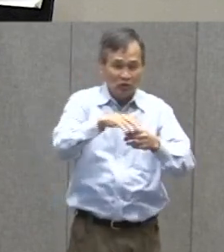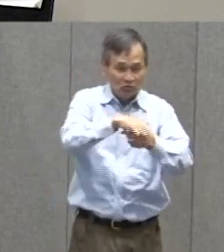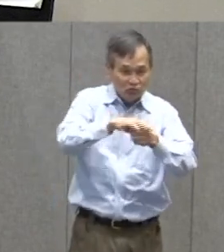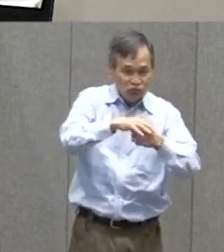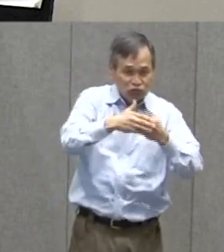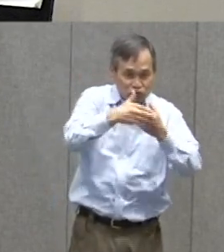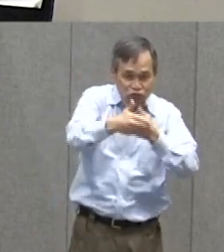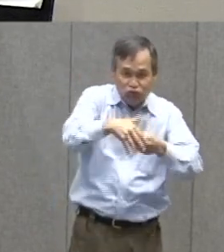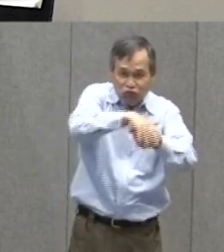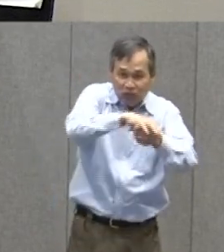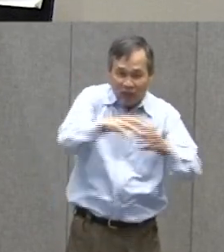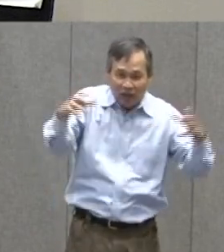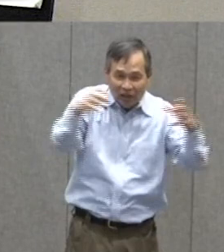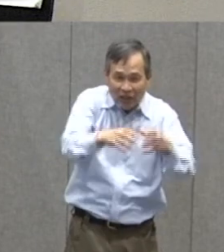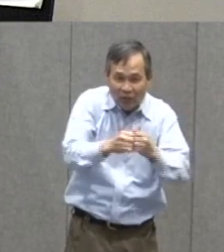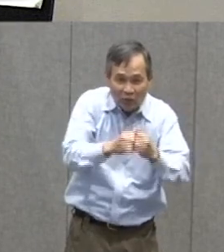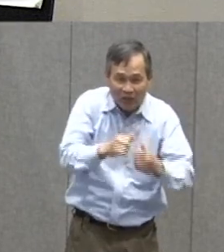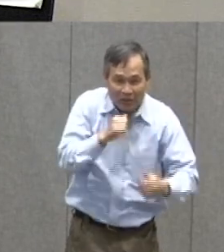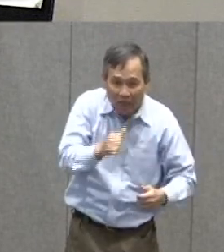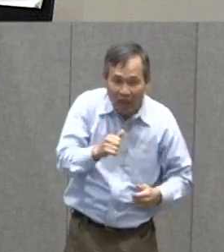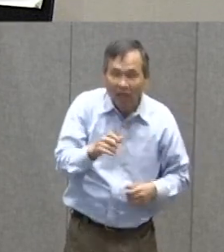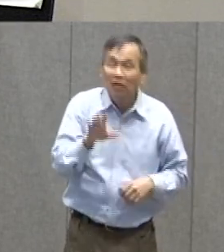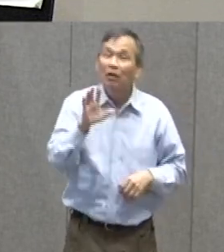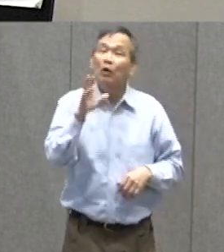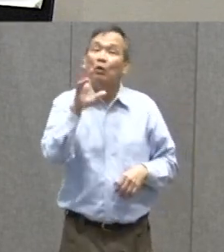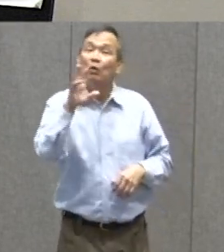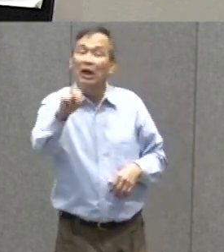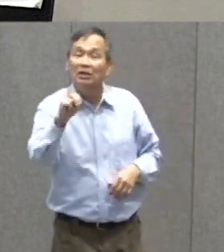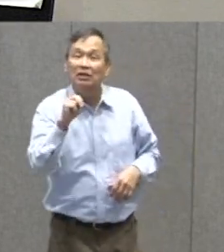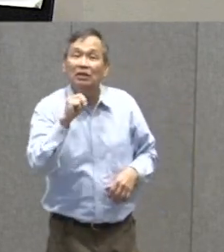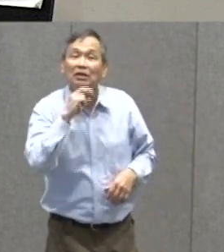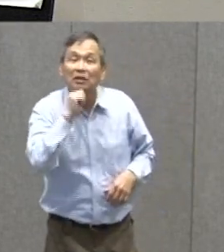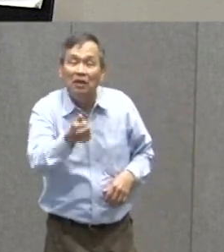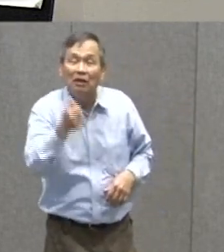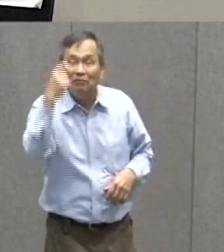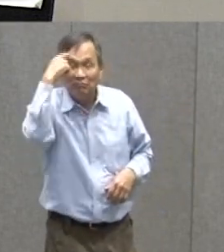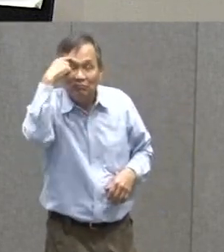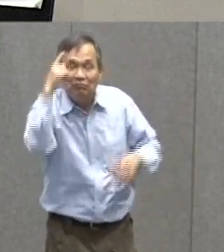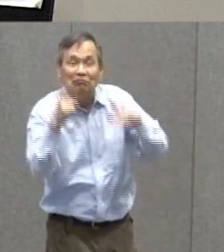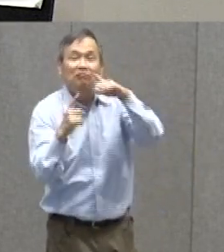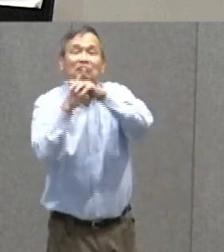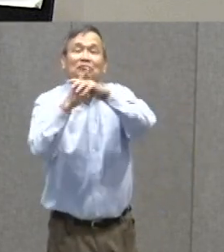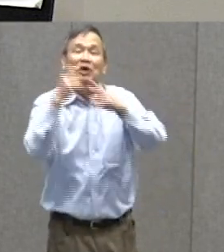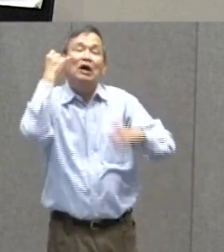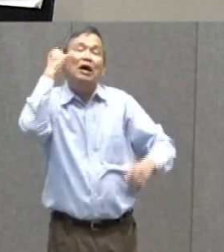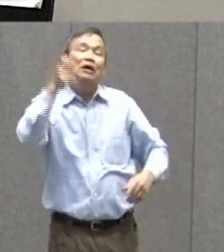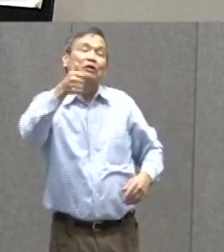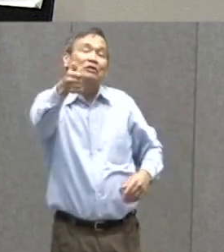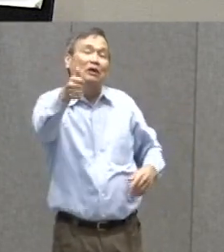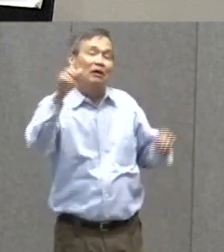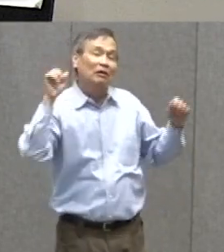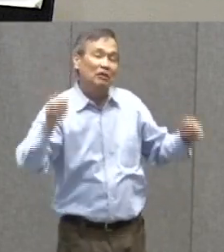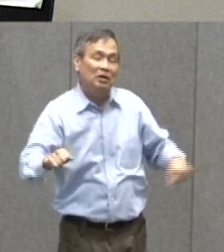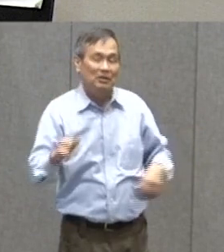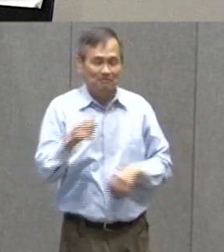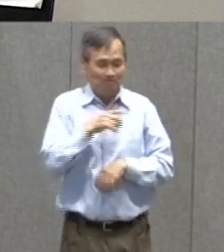some ideas to share with your community members. So if you don't have one, that's okay. Think